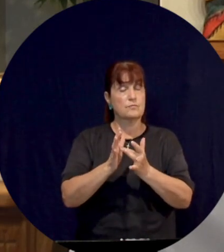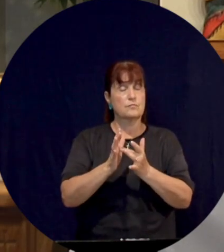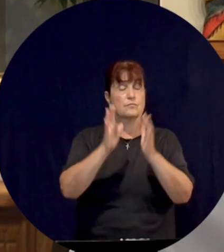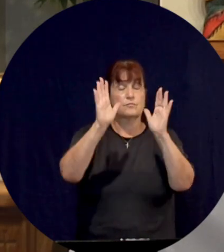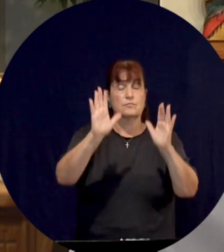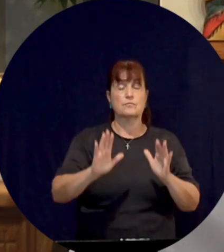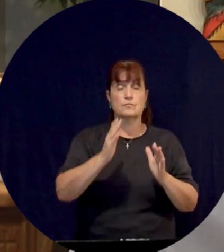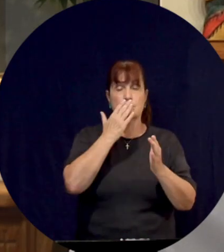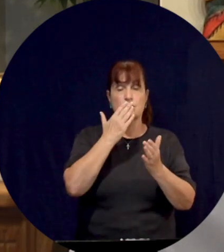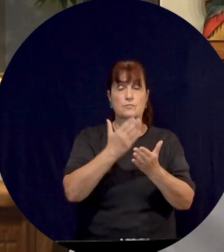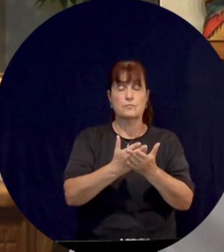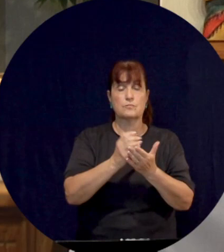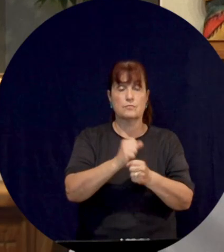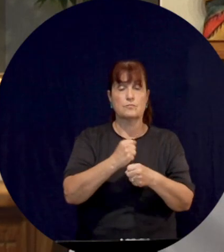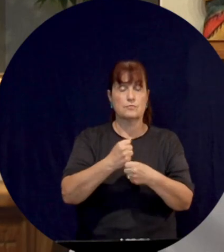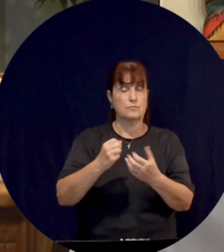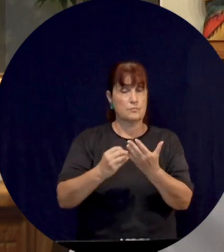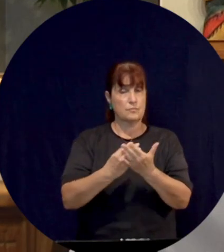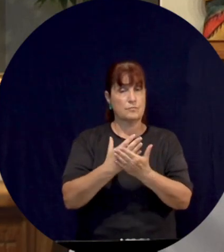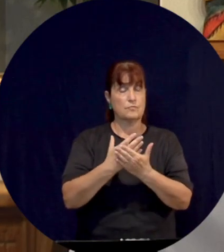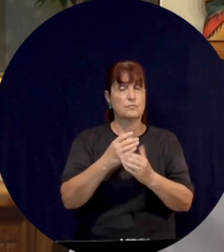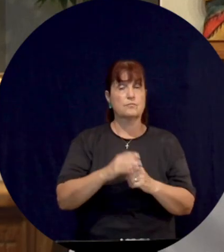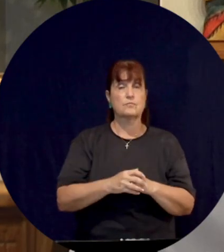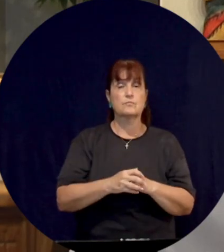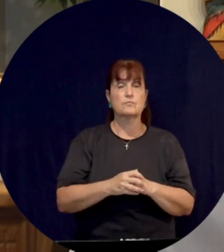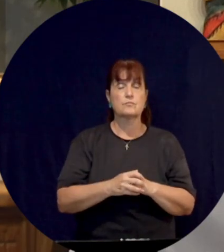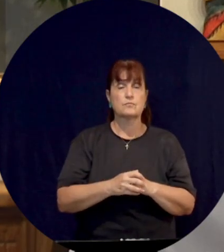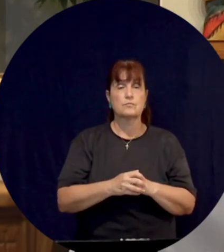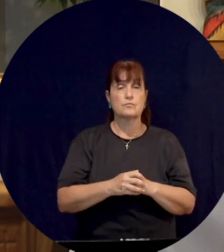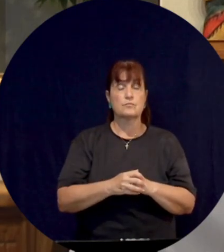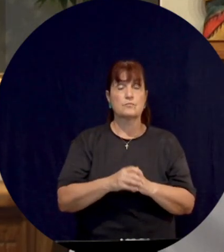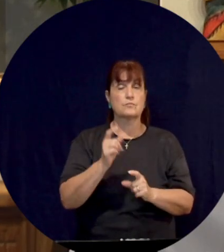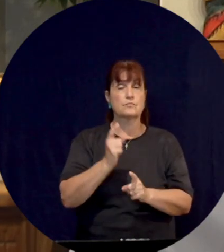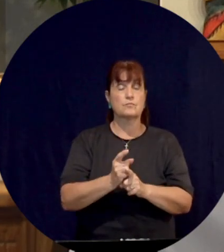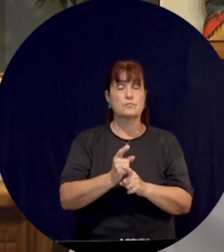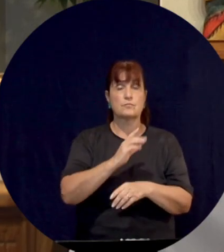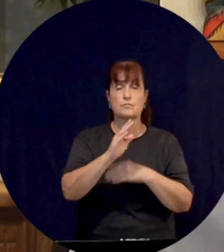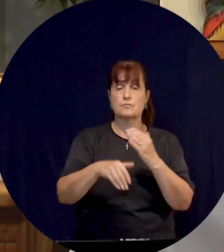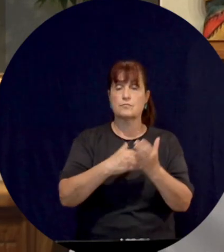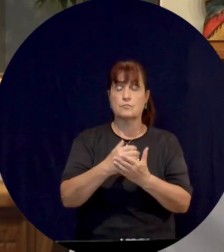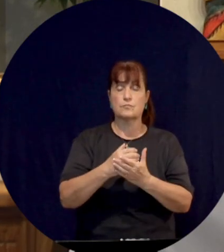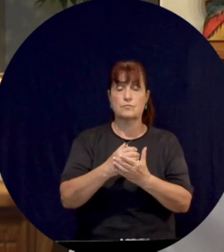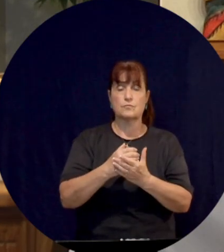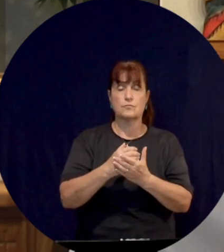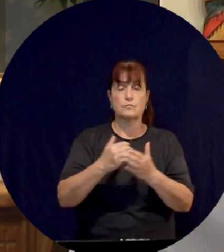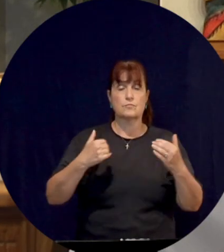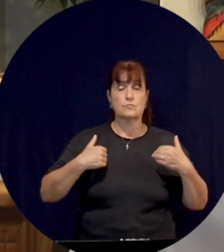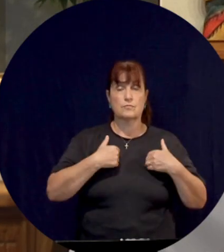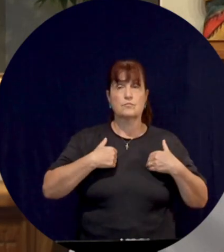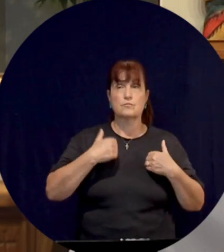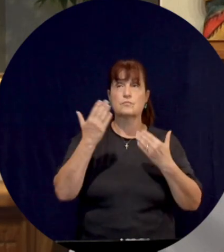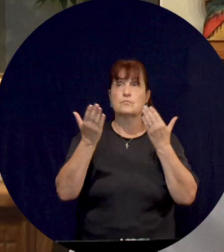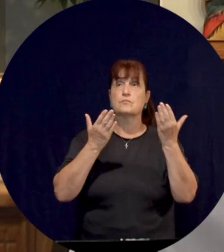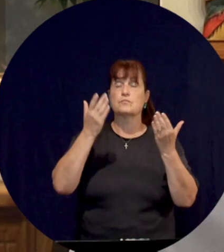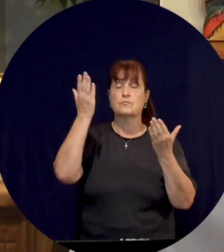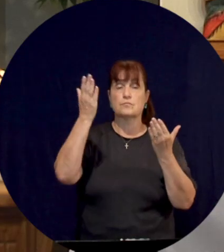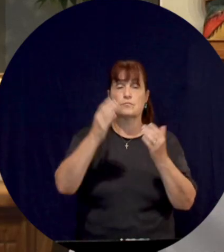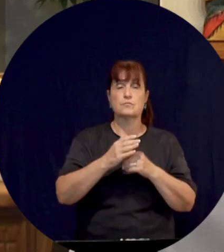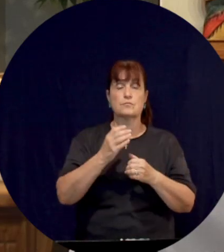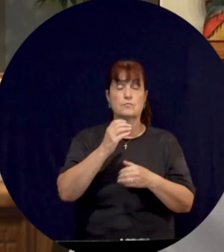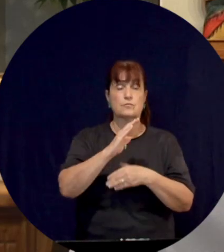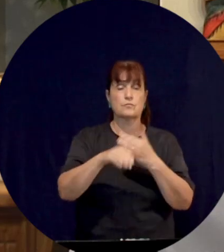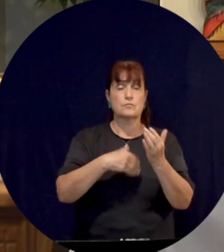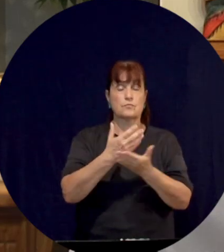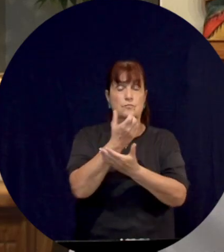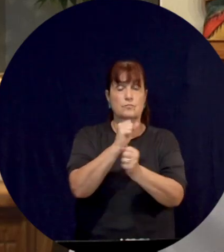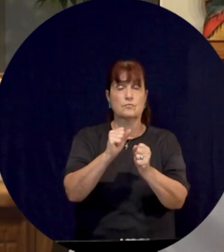goodness, you formed it anew. And so it is right that all of your creatures serve you, that all of the redeemed